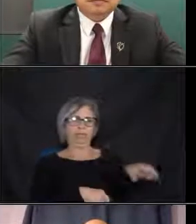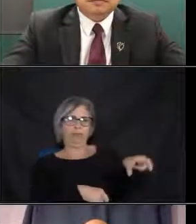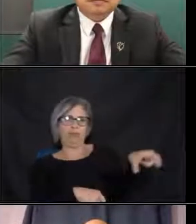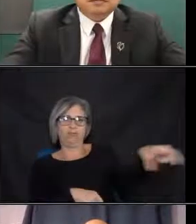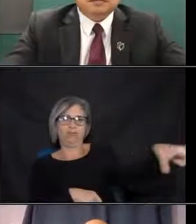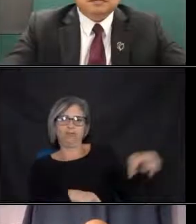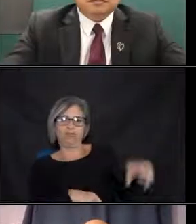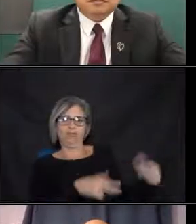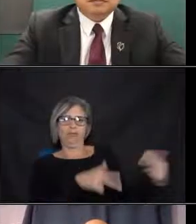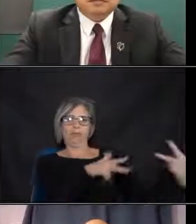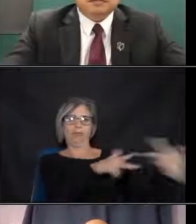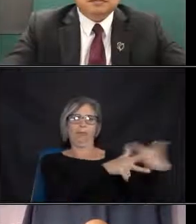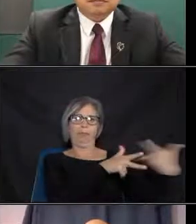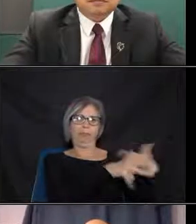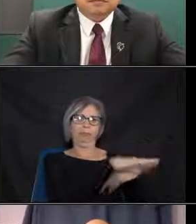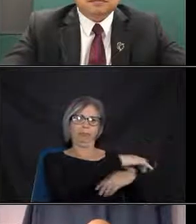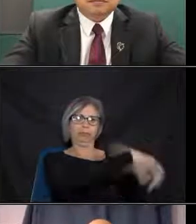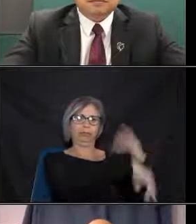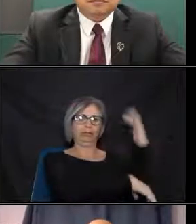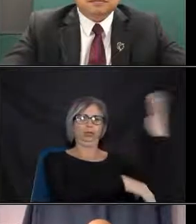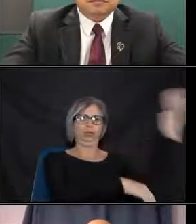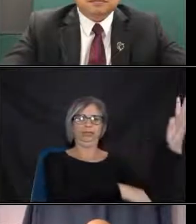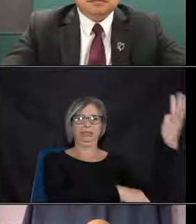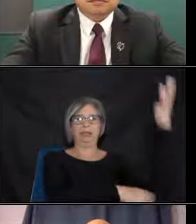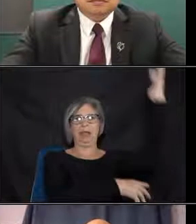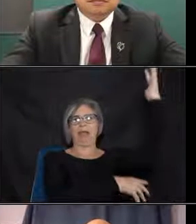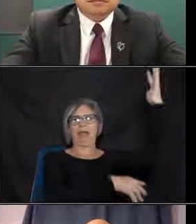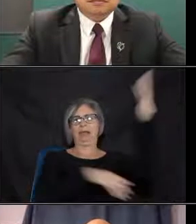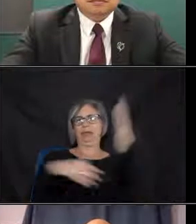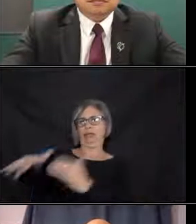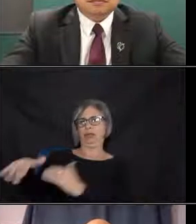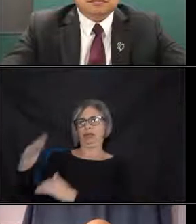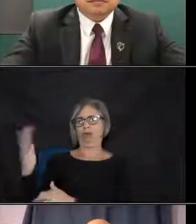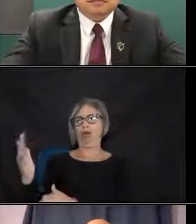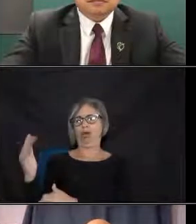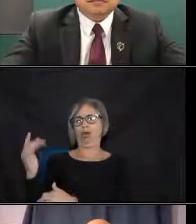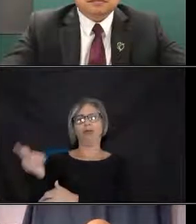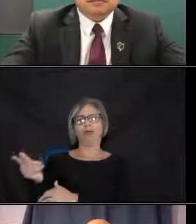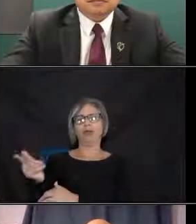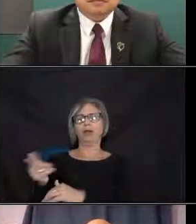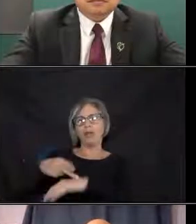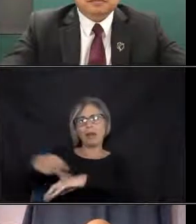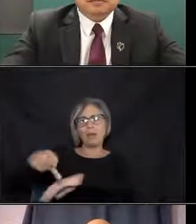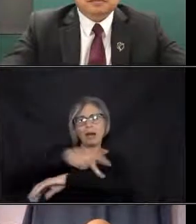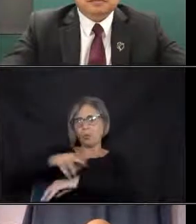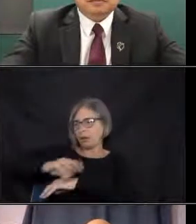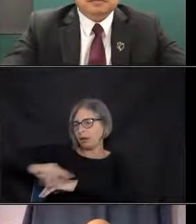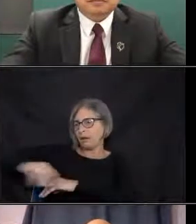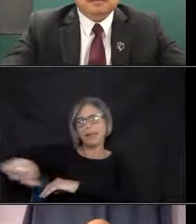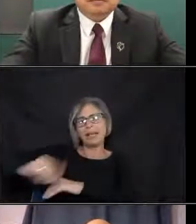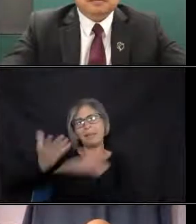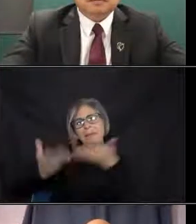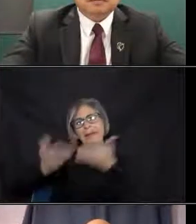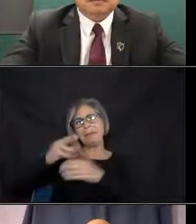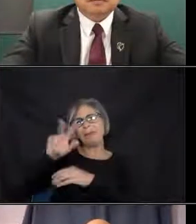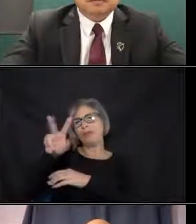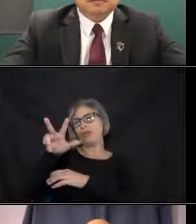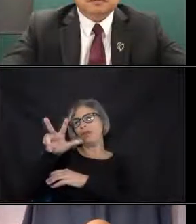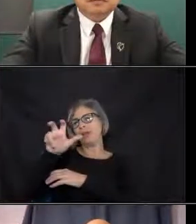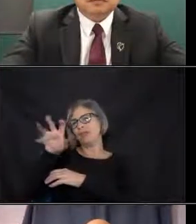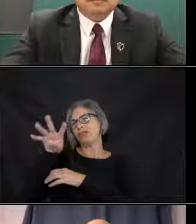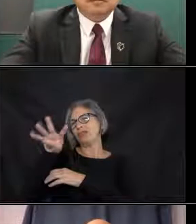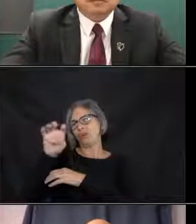when we're doing tree planting events. So our ballpark estimate is that through the park plantings, we can plant probably 300 to